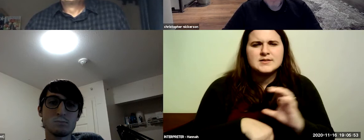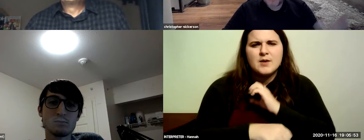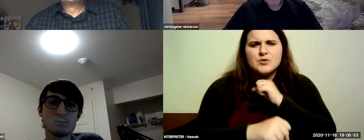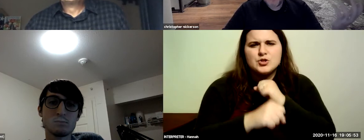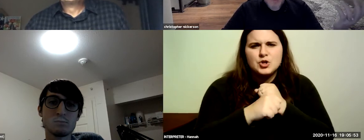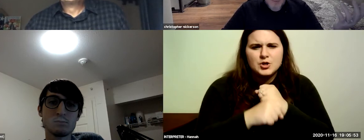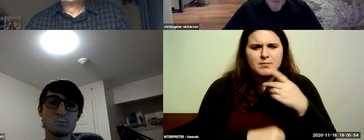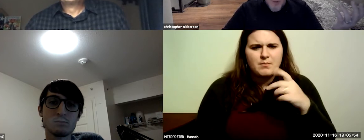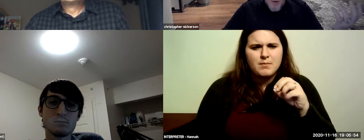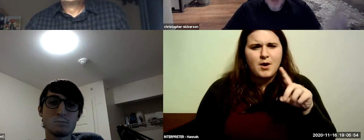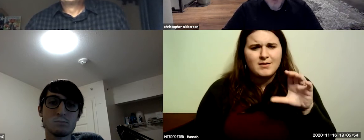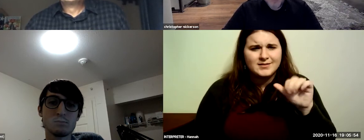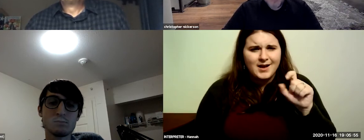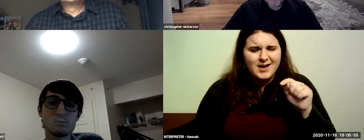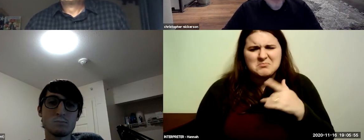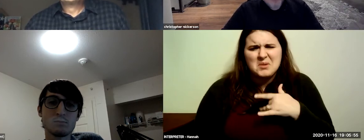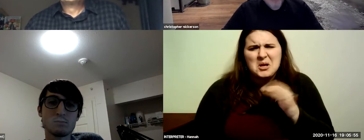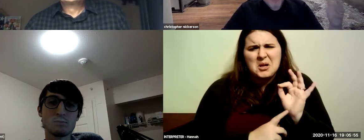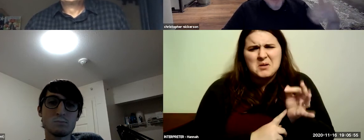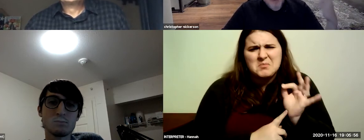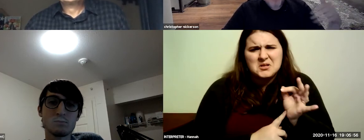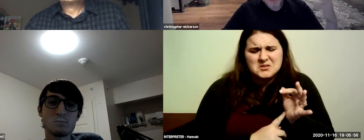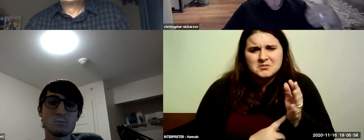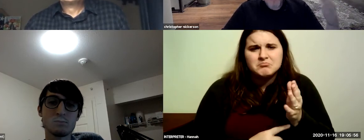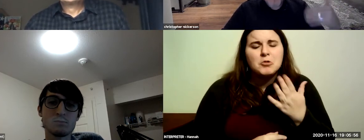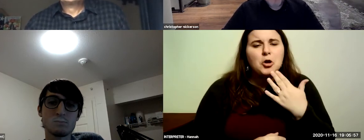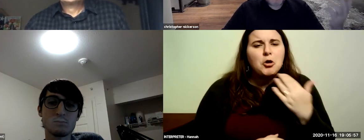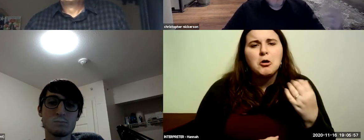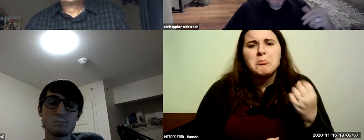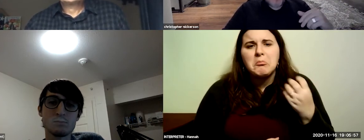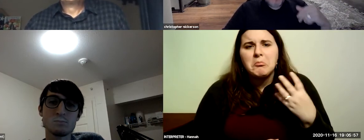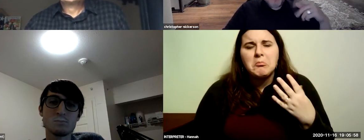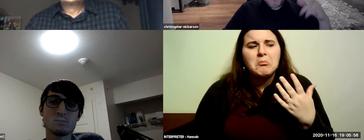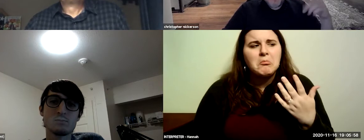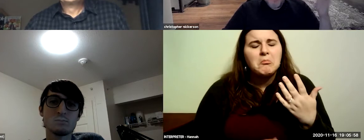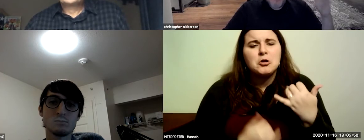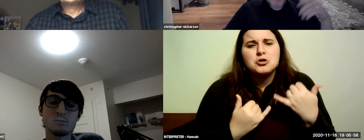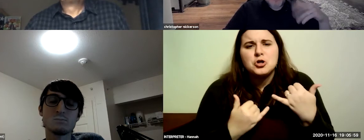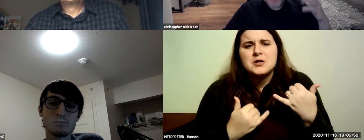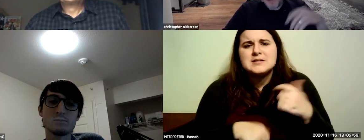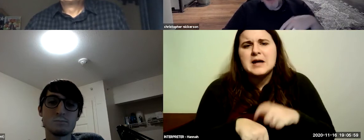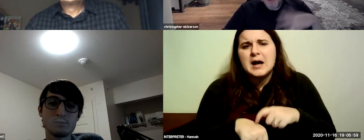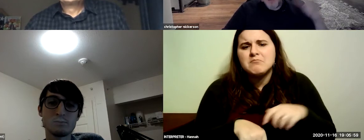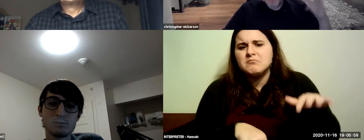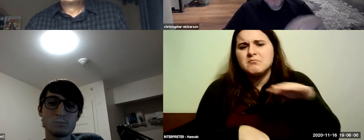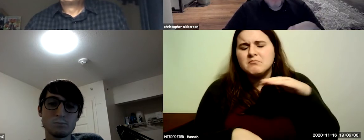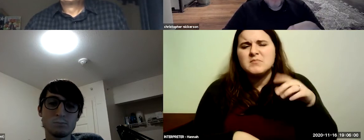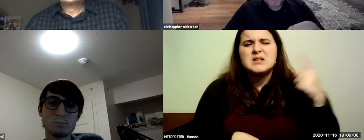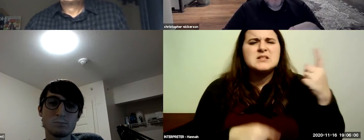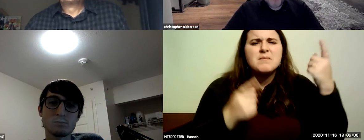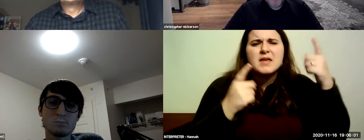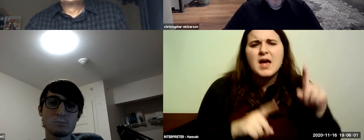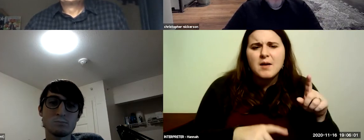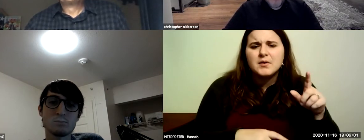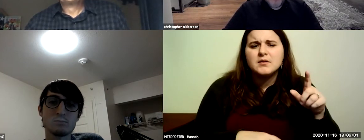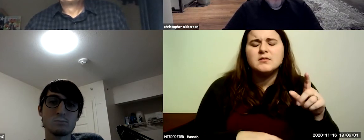every day that it's only like 9 minutes long. But it's a good kind of like, you know, state of the industry thing, like, oh, there's this thing that came out. These people are